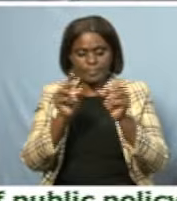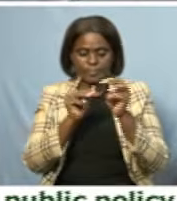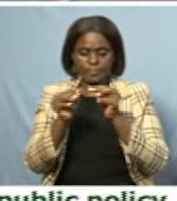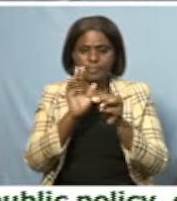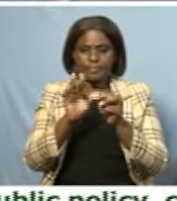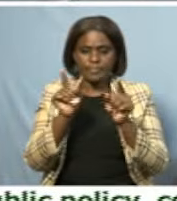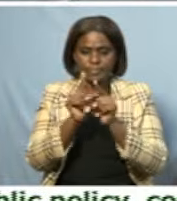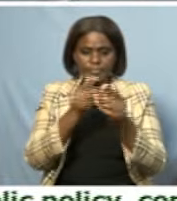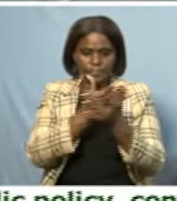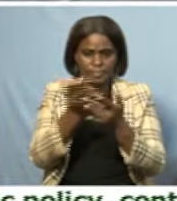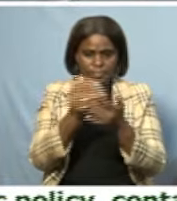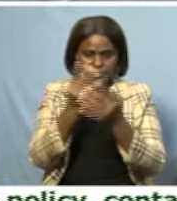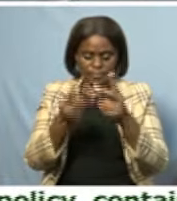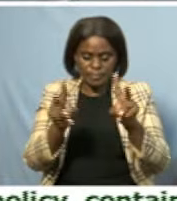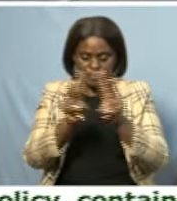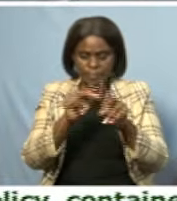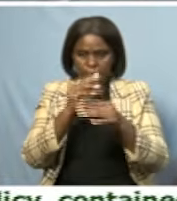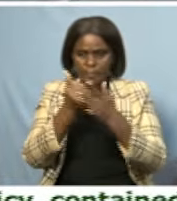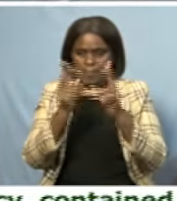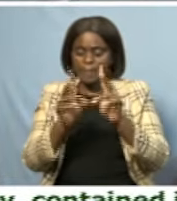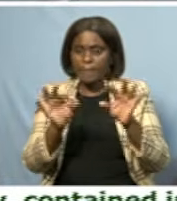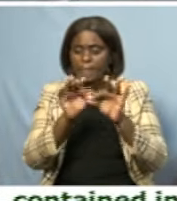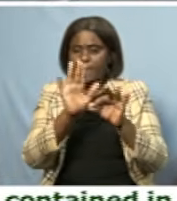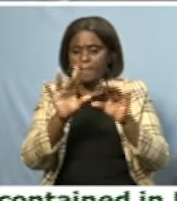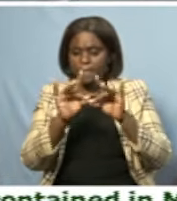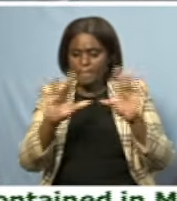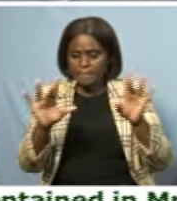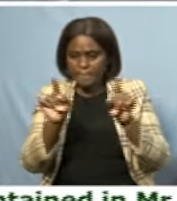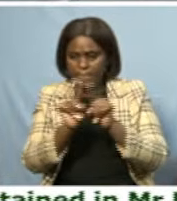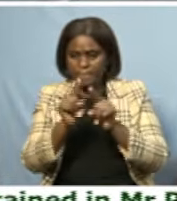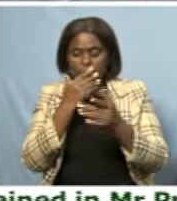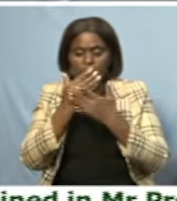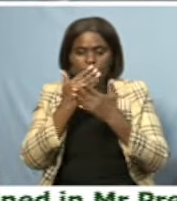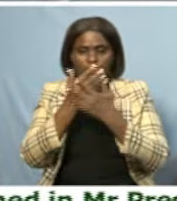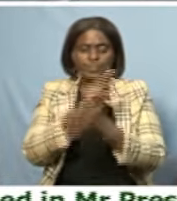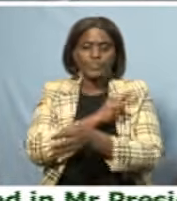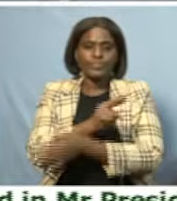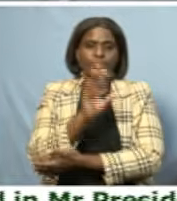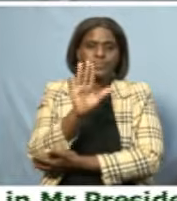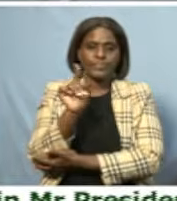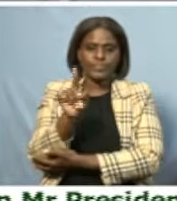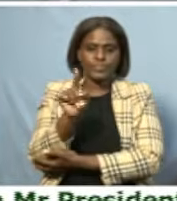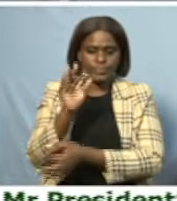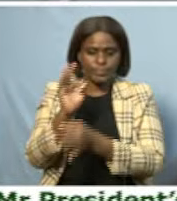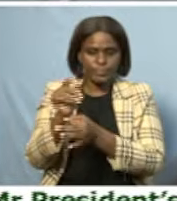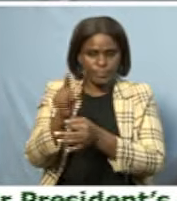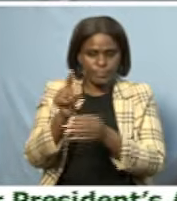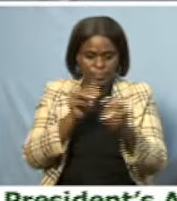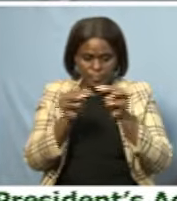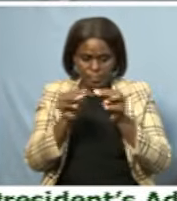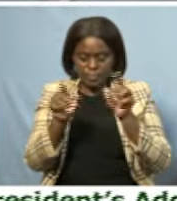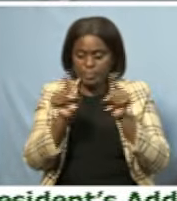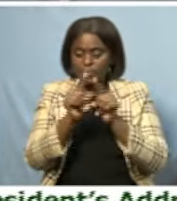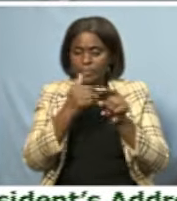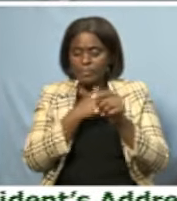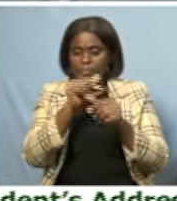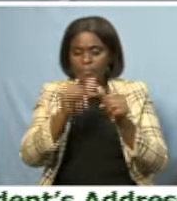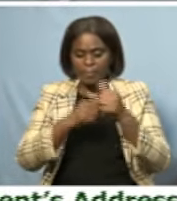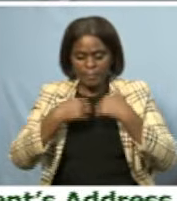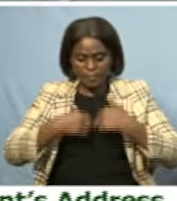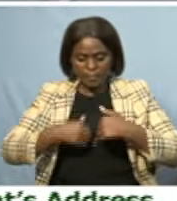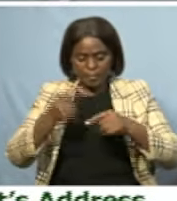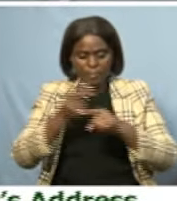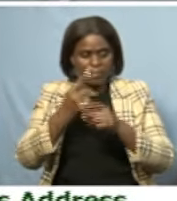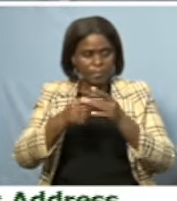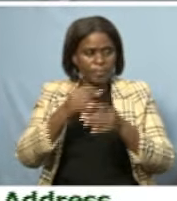management, these values are crucial. Land is a precious resource, and its management affects everyone,